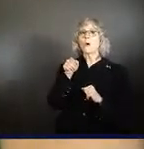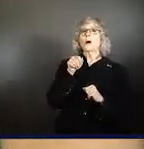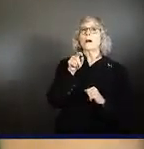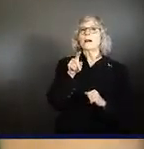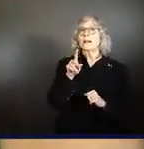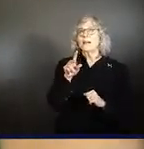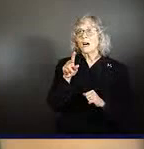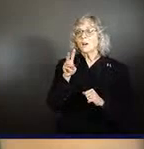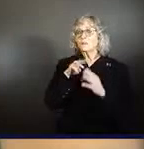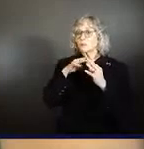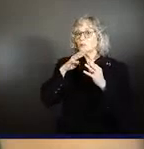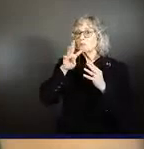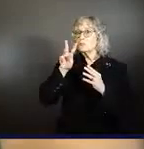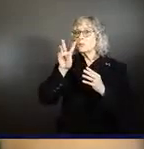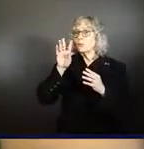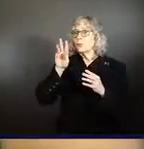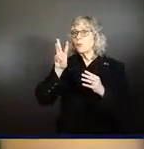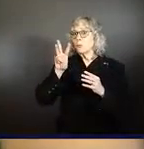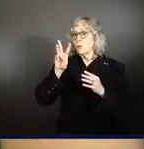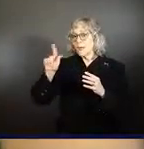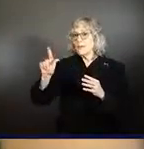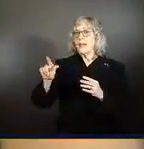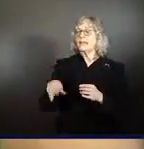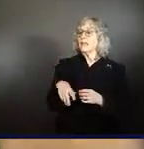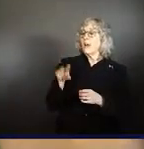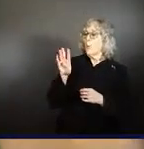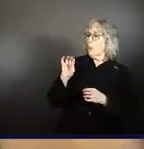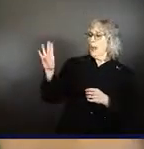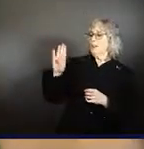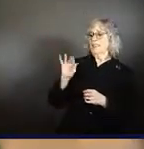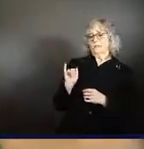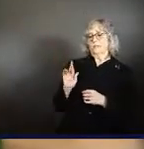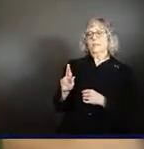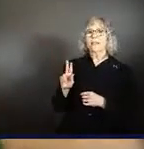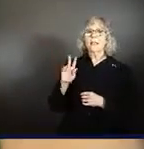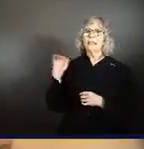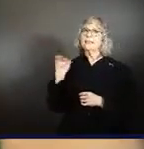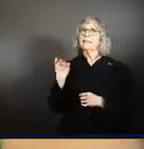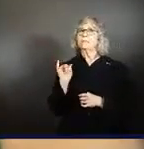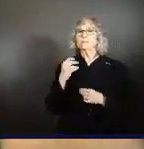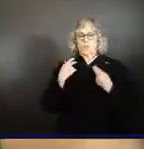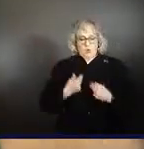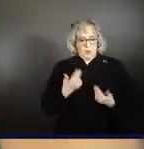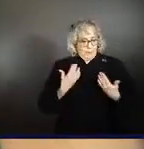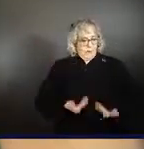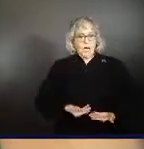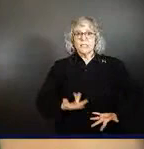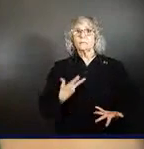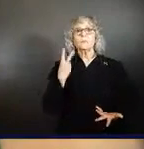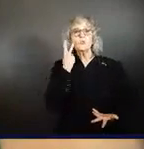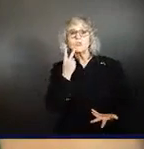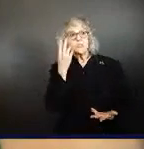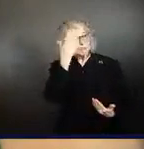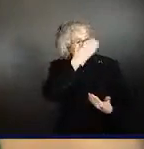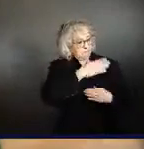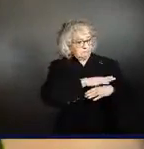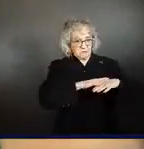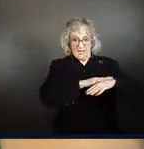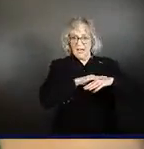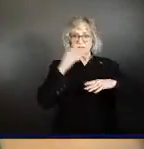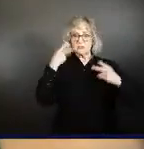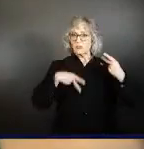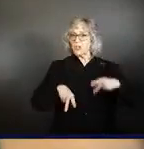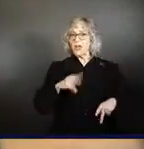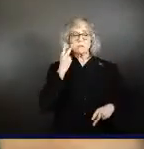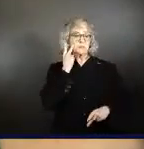infrared. And it's kind of like if you look at the human body, we can see a body, we see people every day, but you go to the